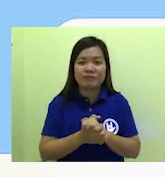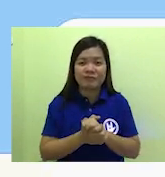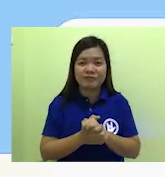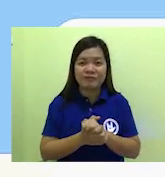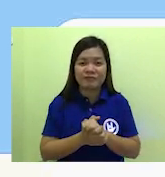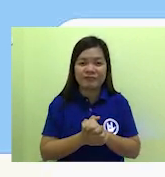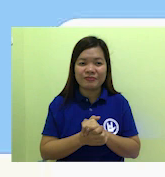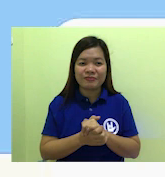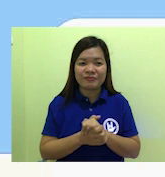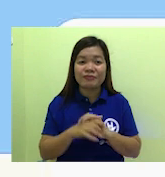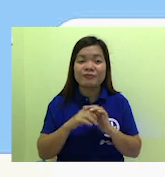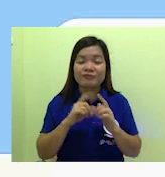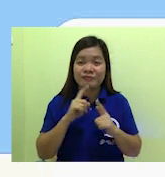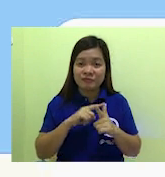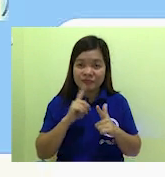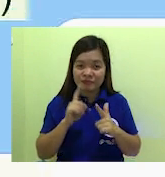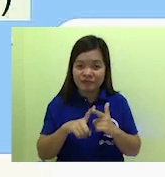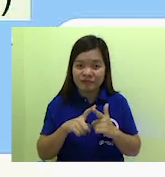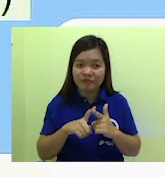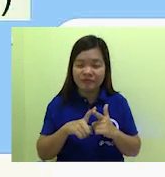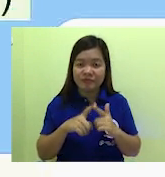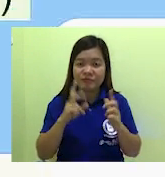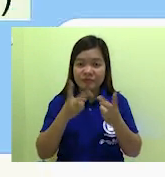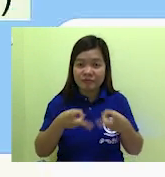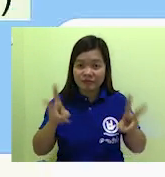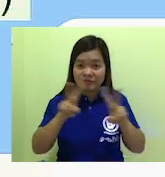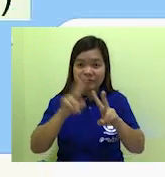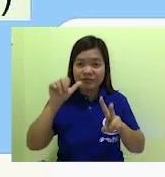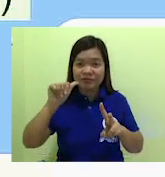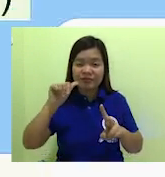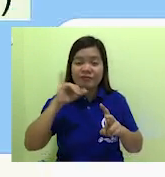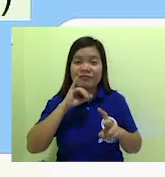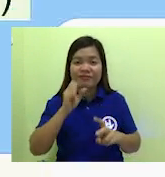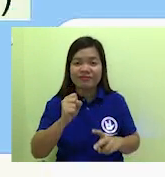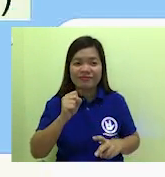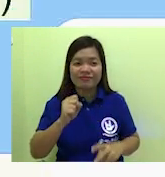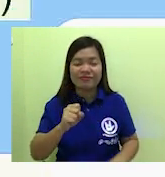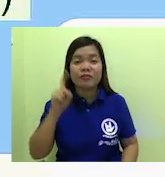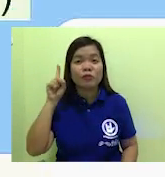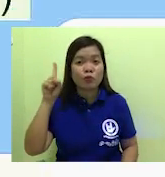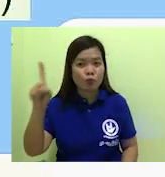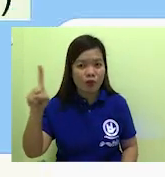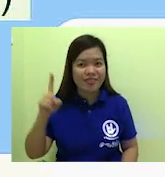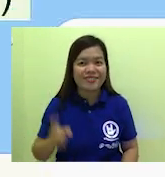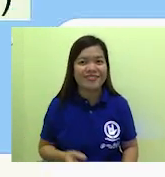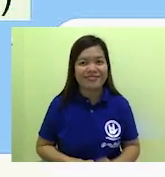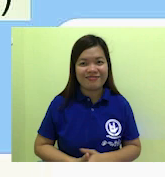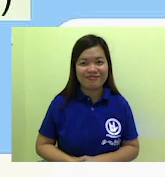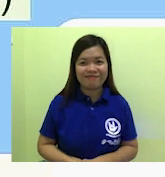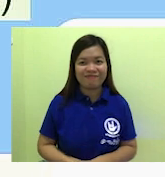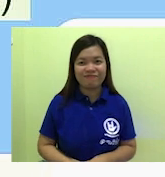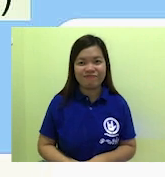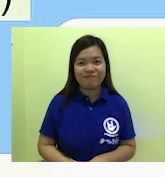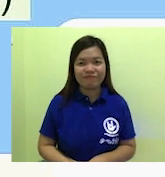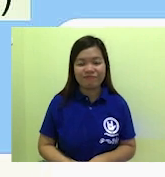0. Therefore, the value of A is 1.